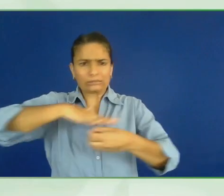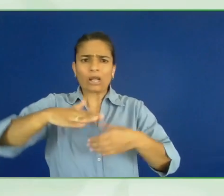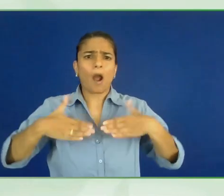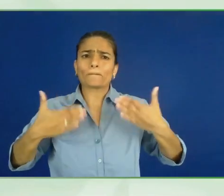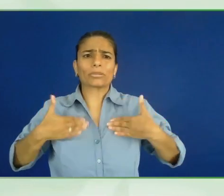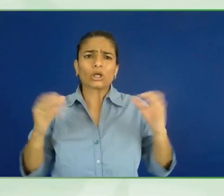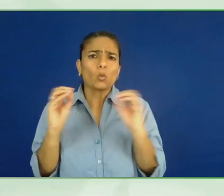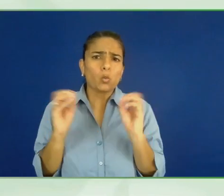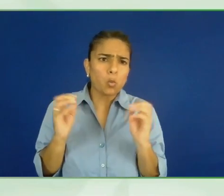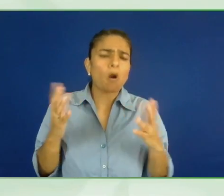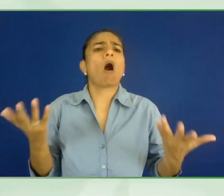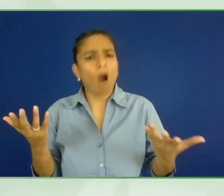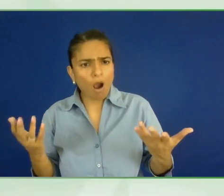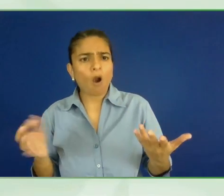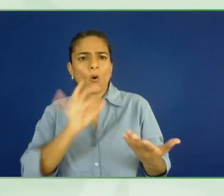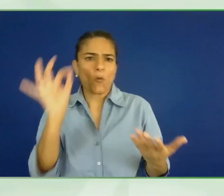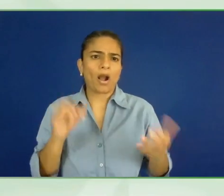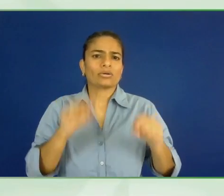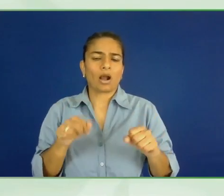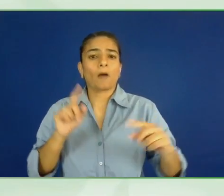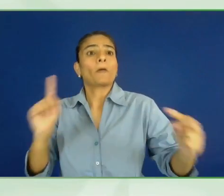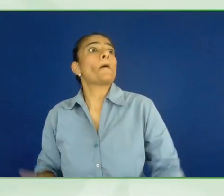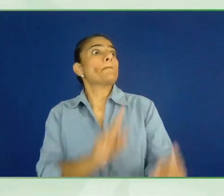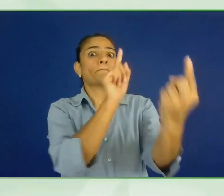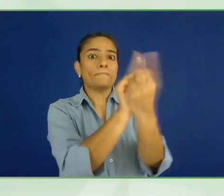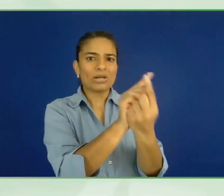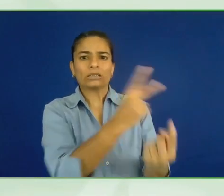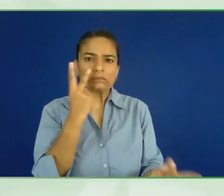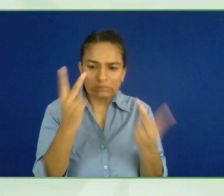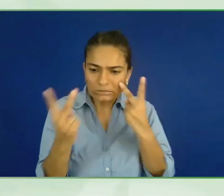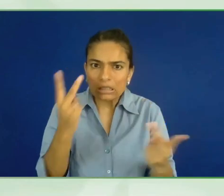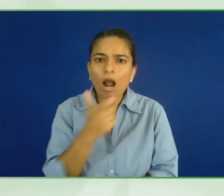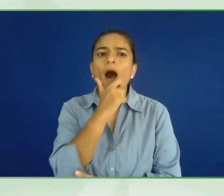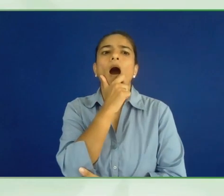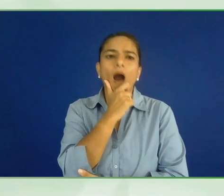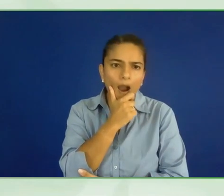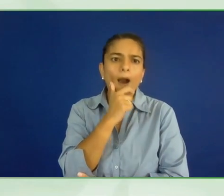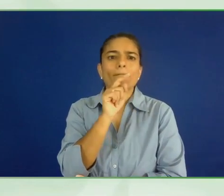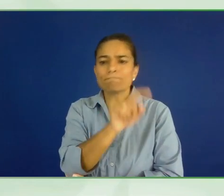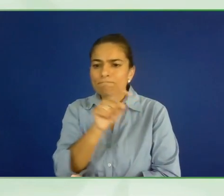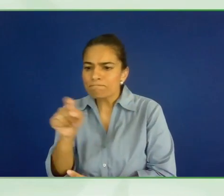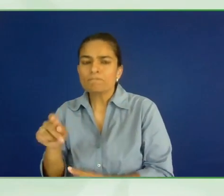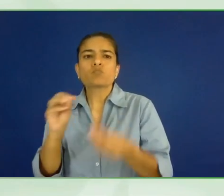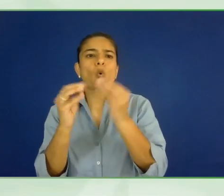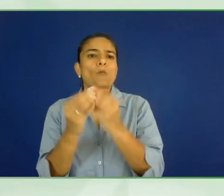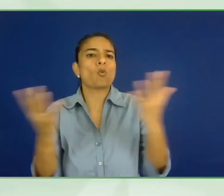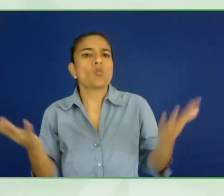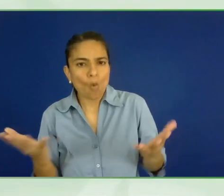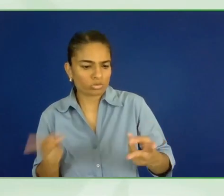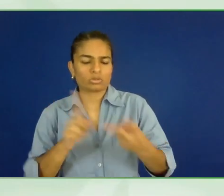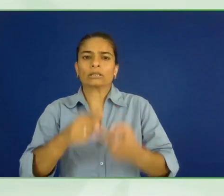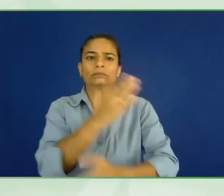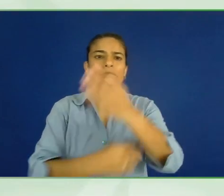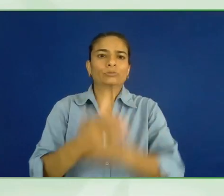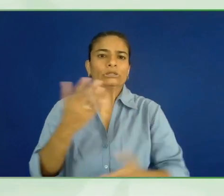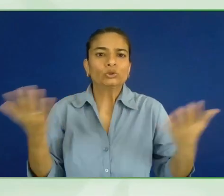have succeeded in going through these issues, maybe with the same type of disability or with the same type of degree. So that's what I was